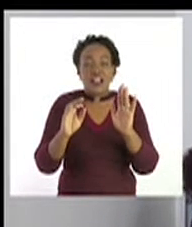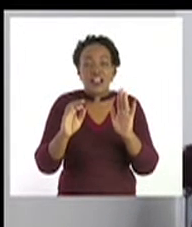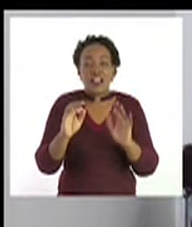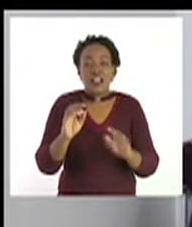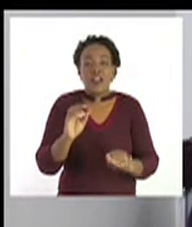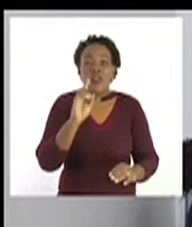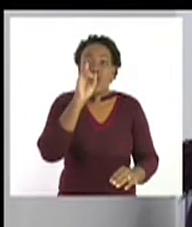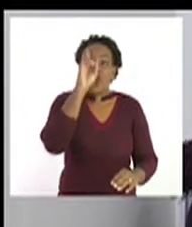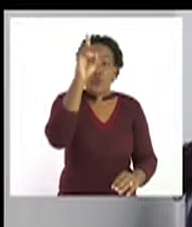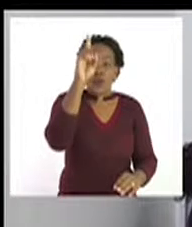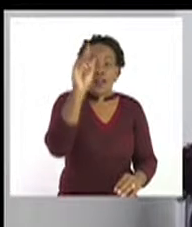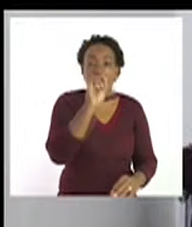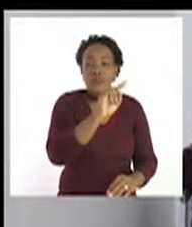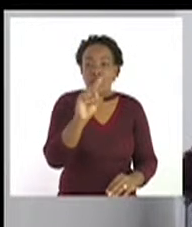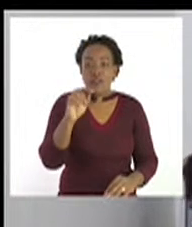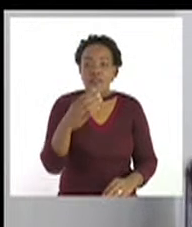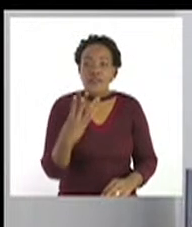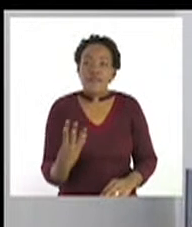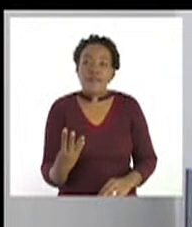1/4.